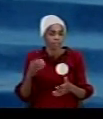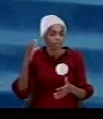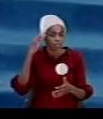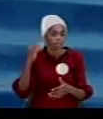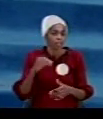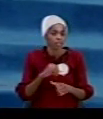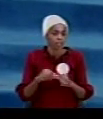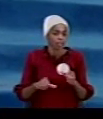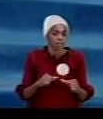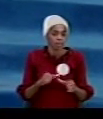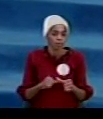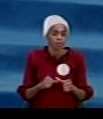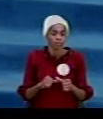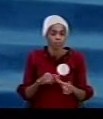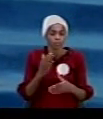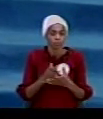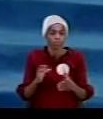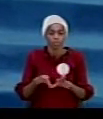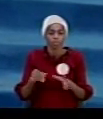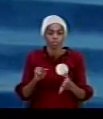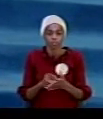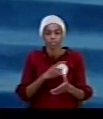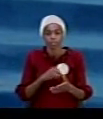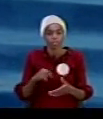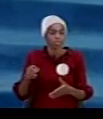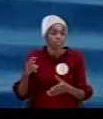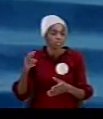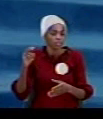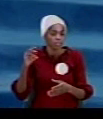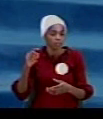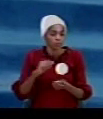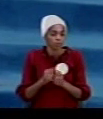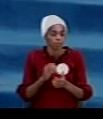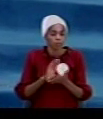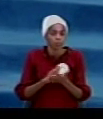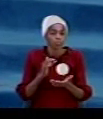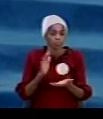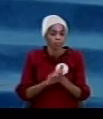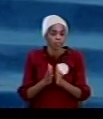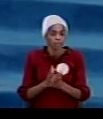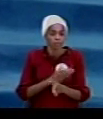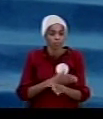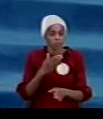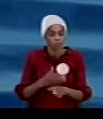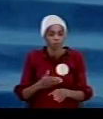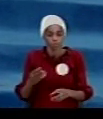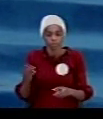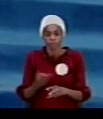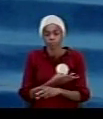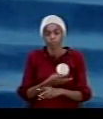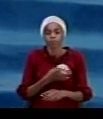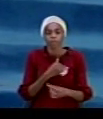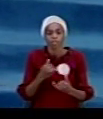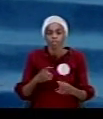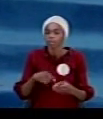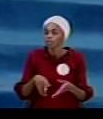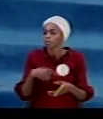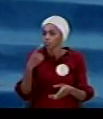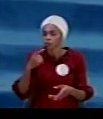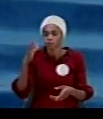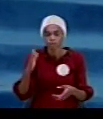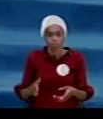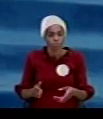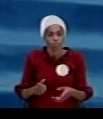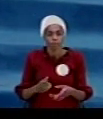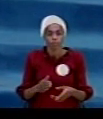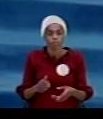case became worse. So I said, Lord, I don't want to die now. I still want to serve you. My people are still waiting for me in